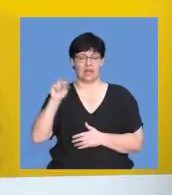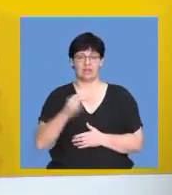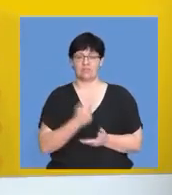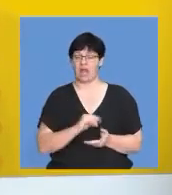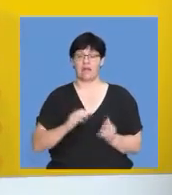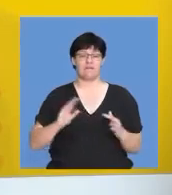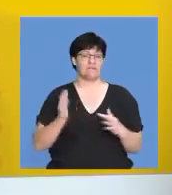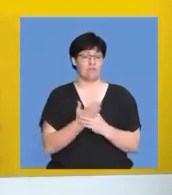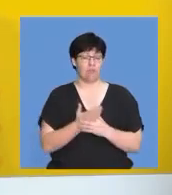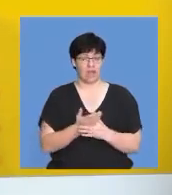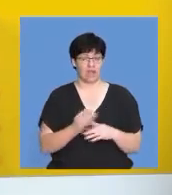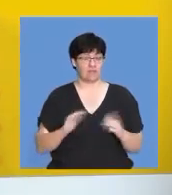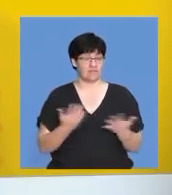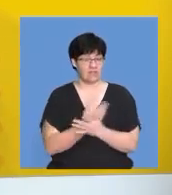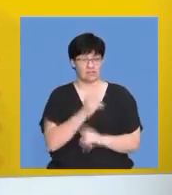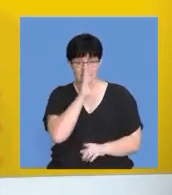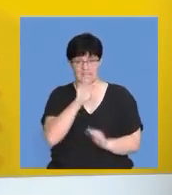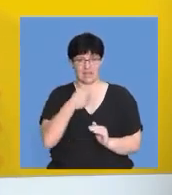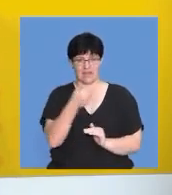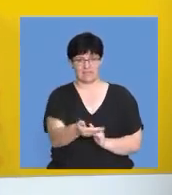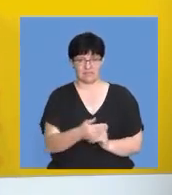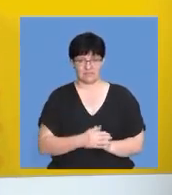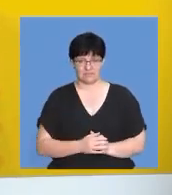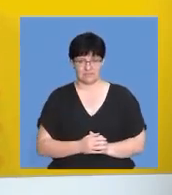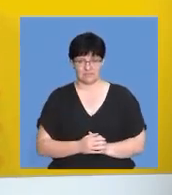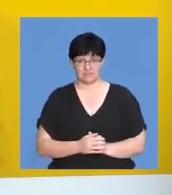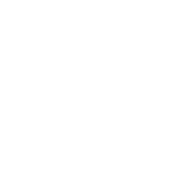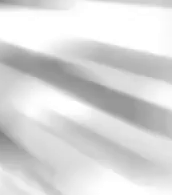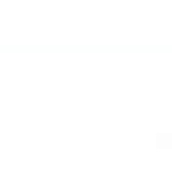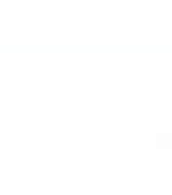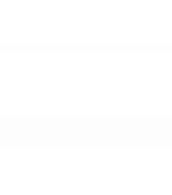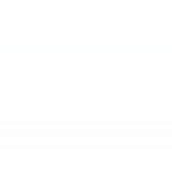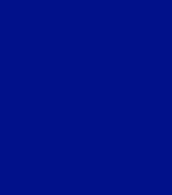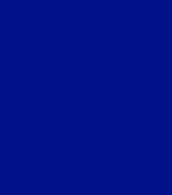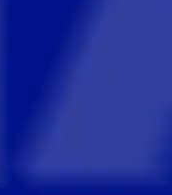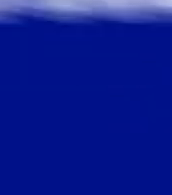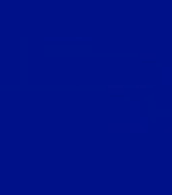let's take a very quick break and we'll see you shortly after this.